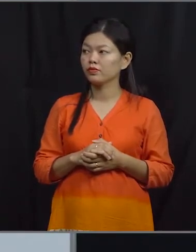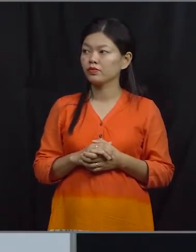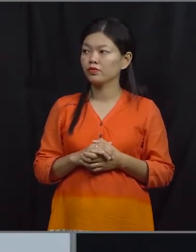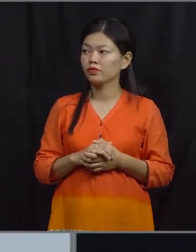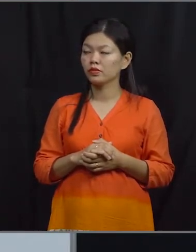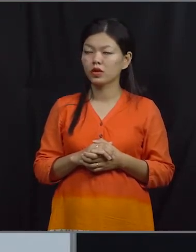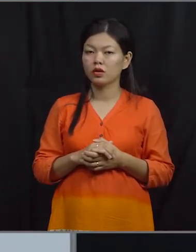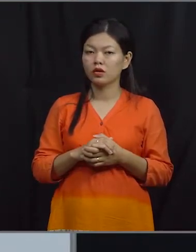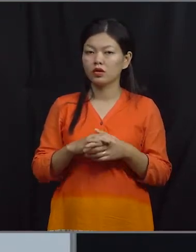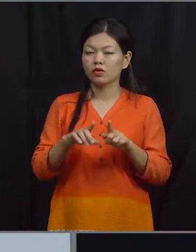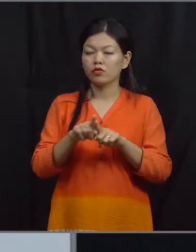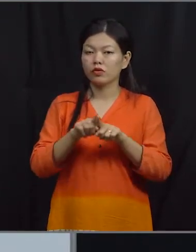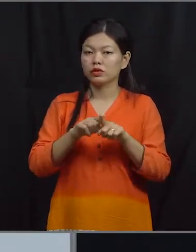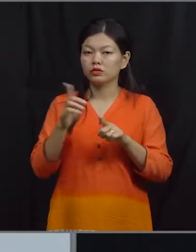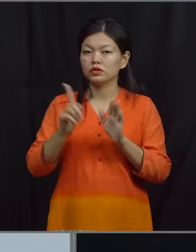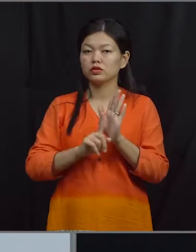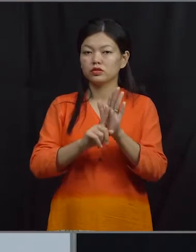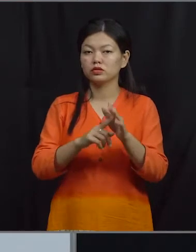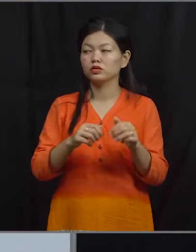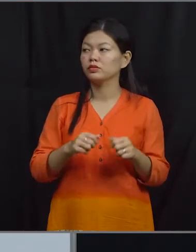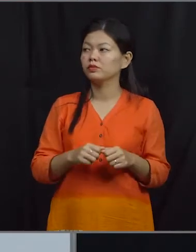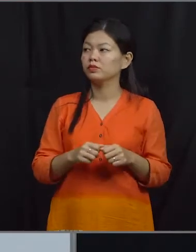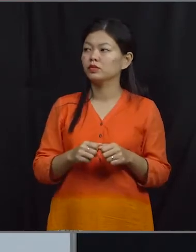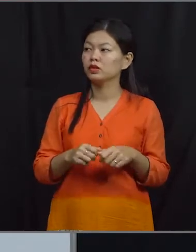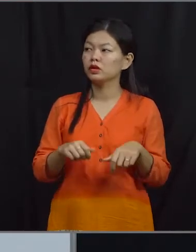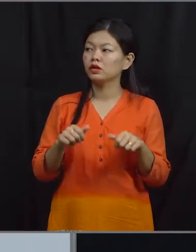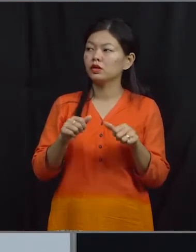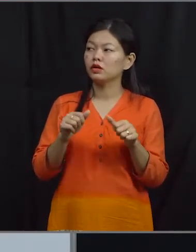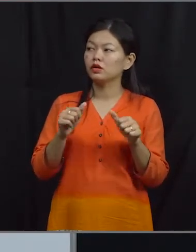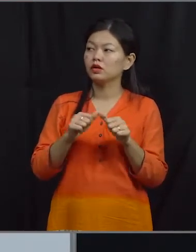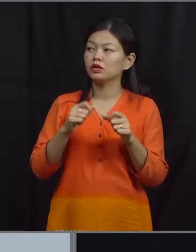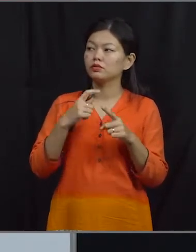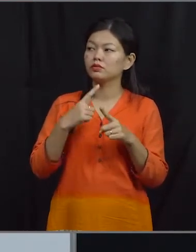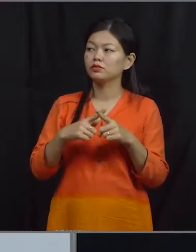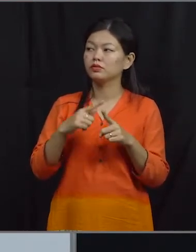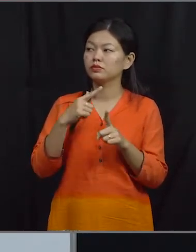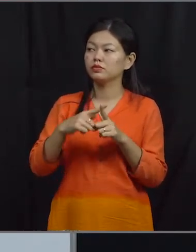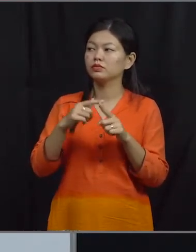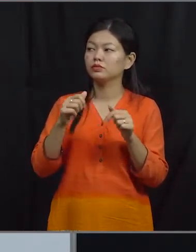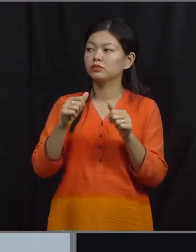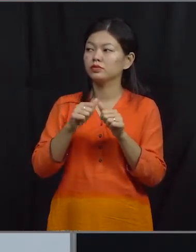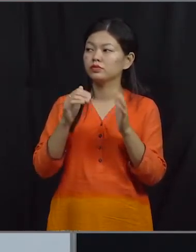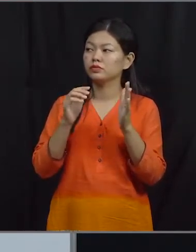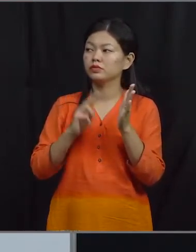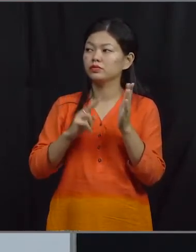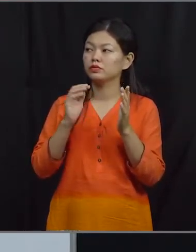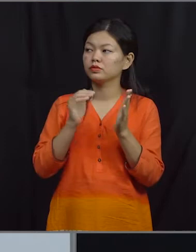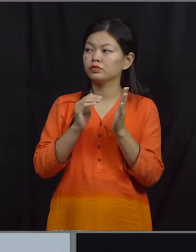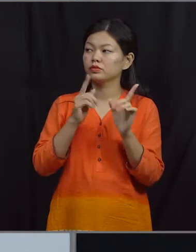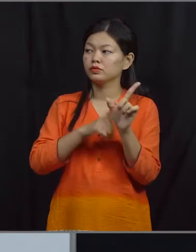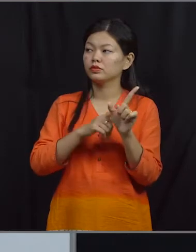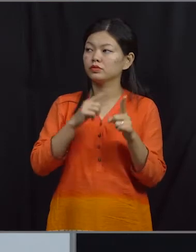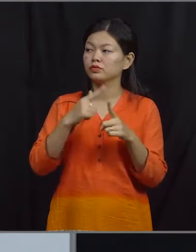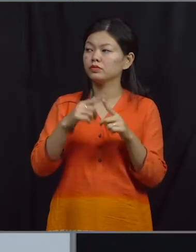as a1x plus a2y plus a3z. No, let me use